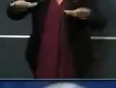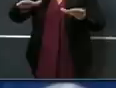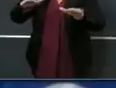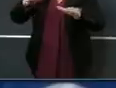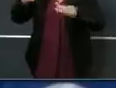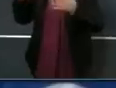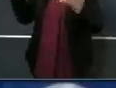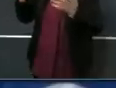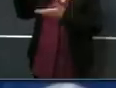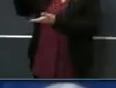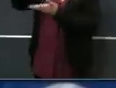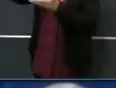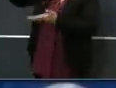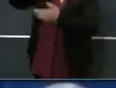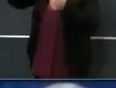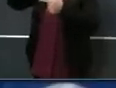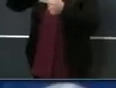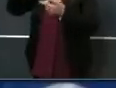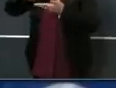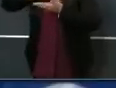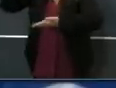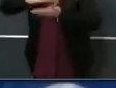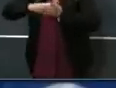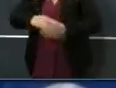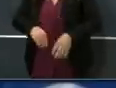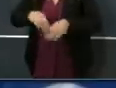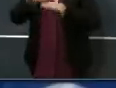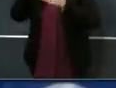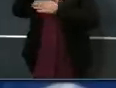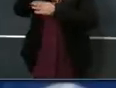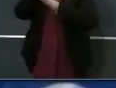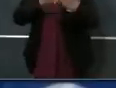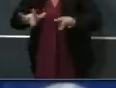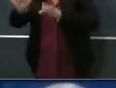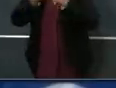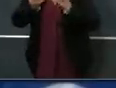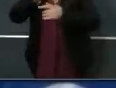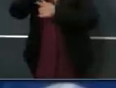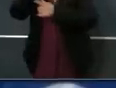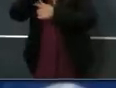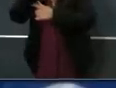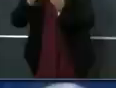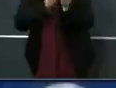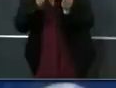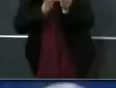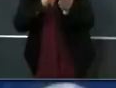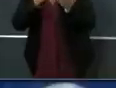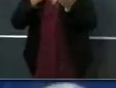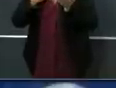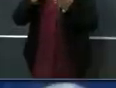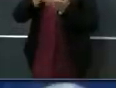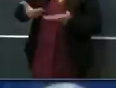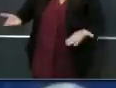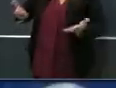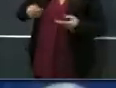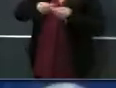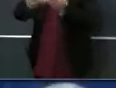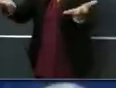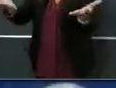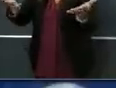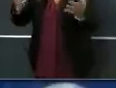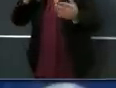Chromebooks, computers, iPods, and the like. We continue to need to do much, much